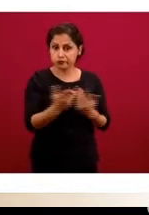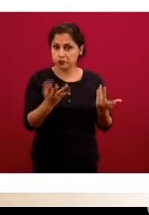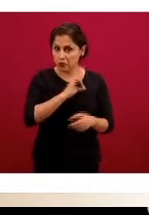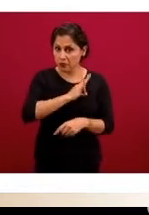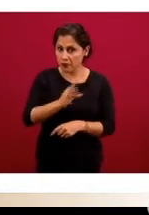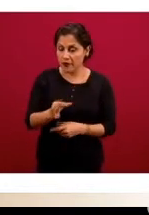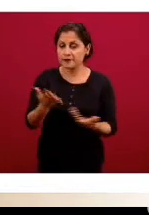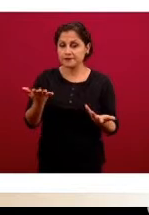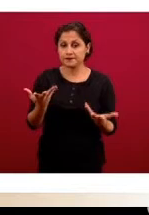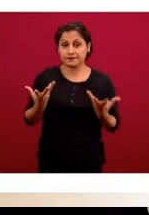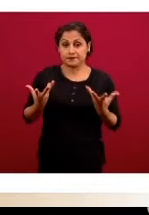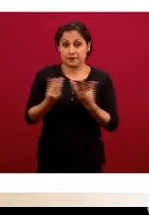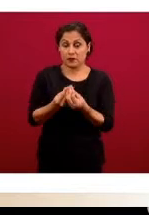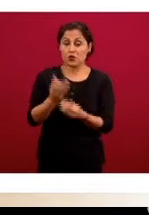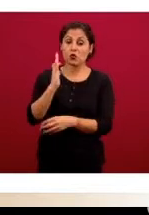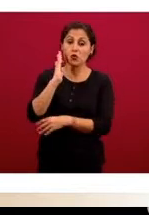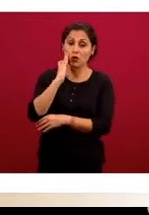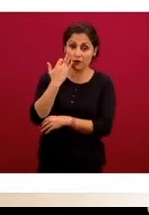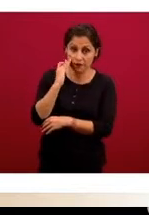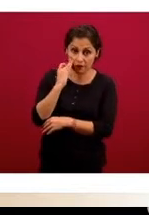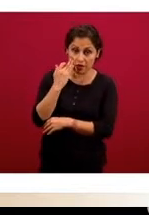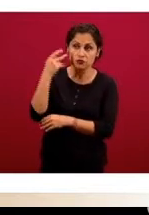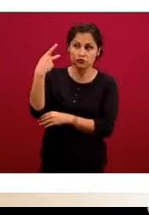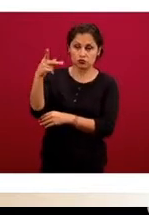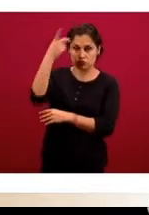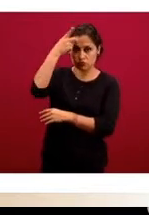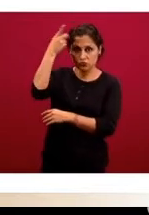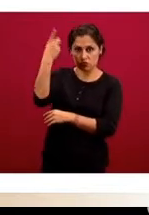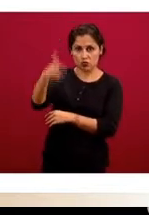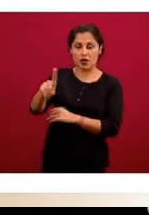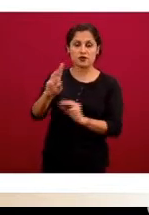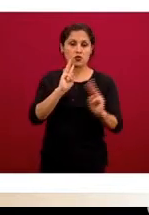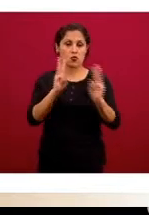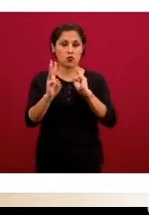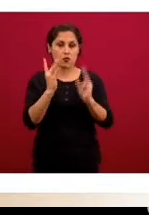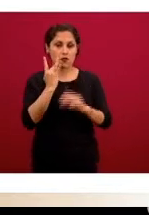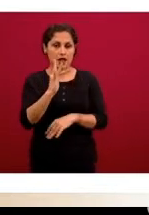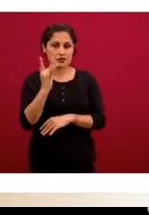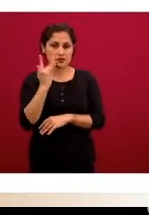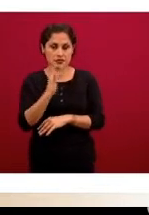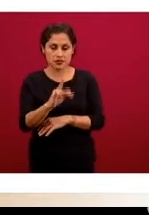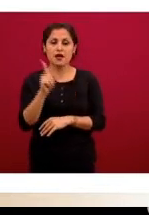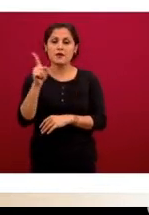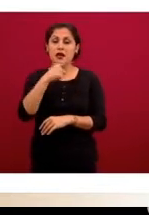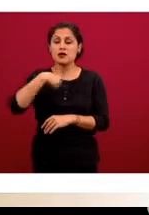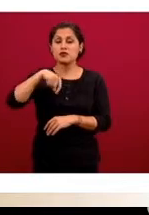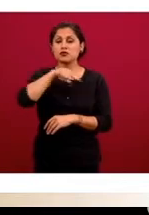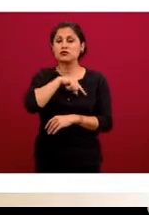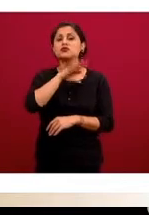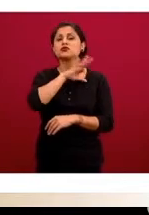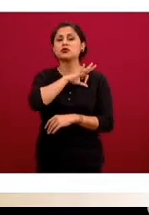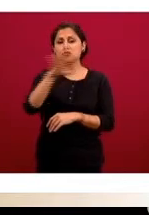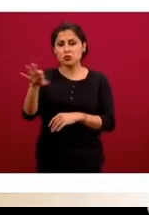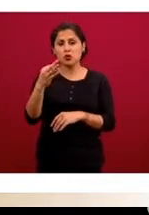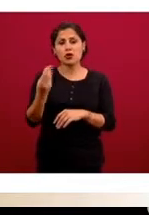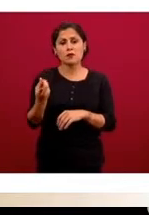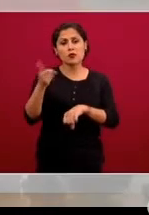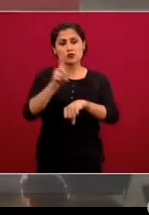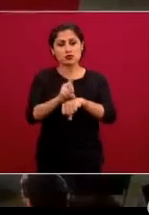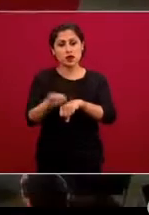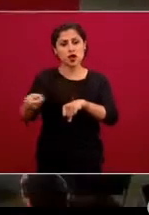So what we can do is be updating this chatbot according to what people